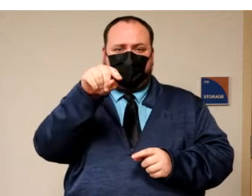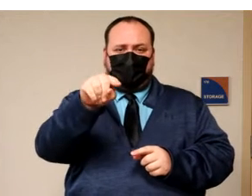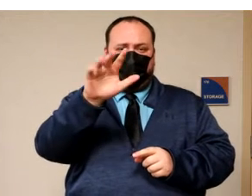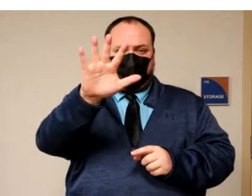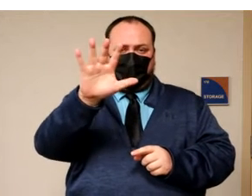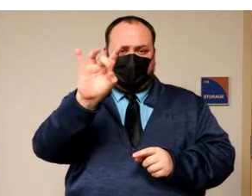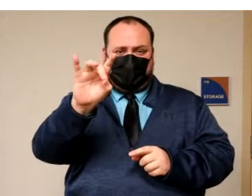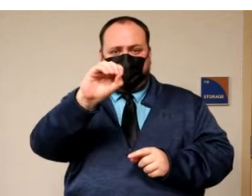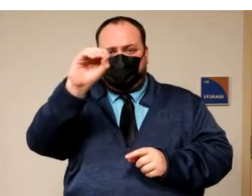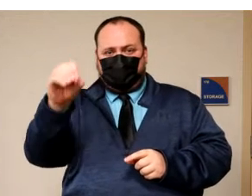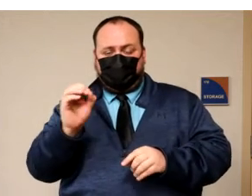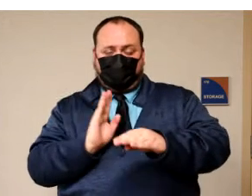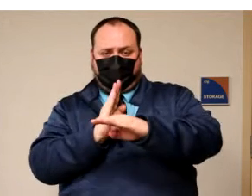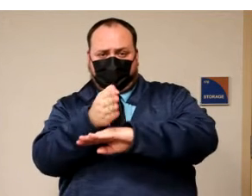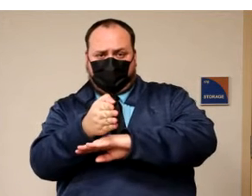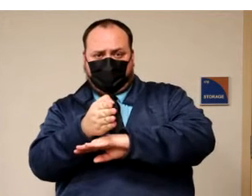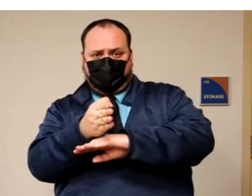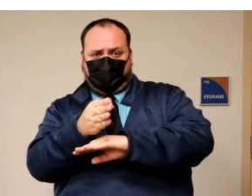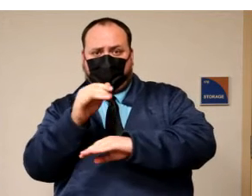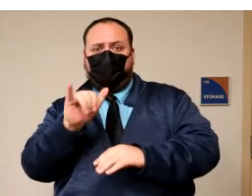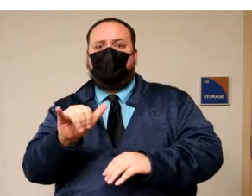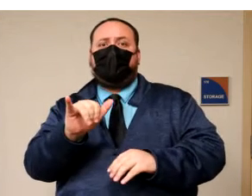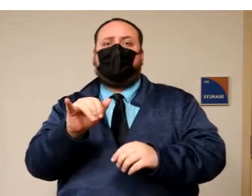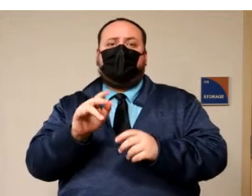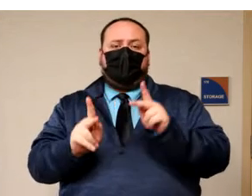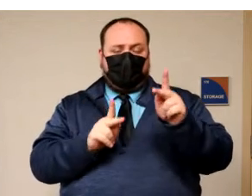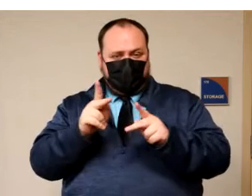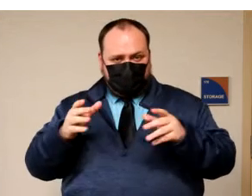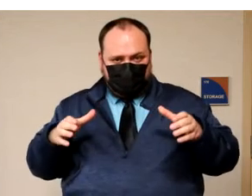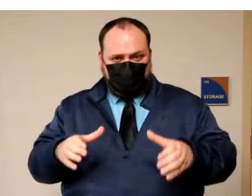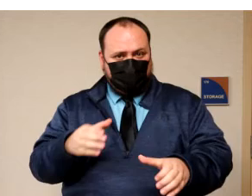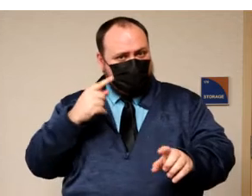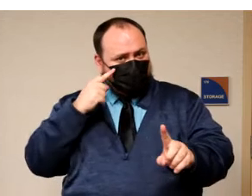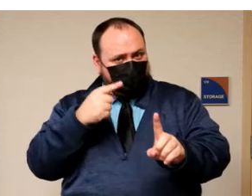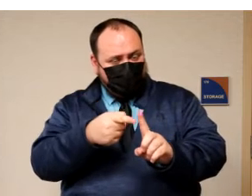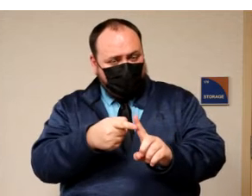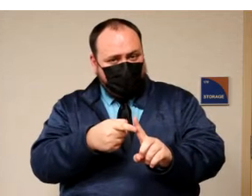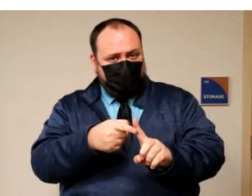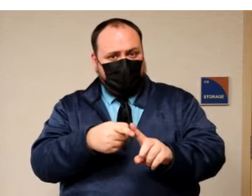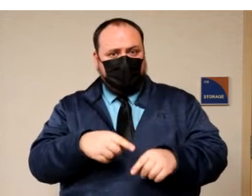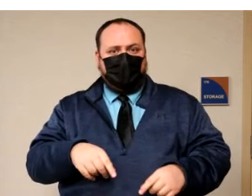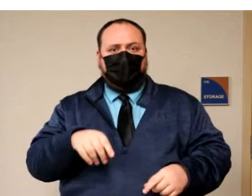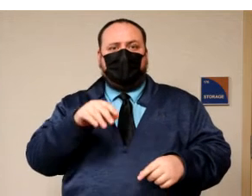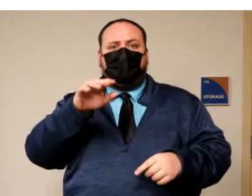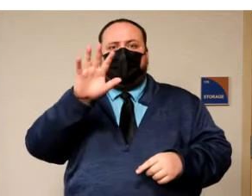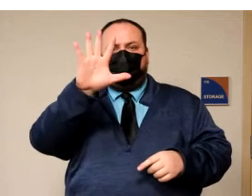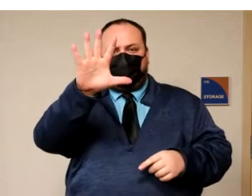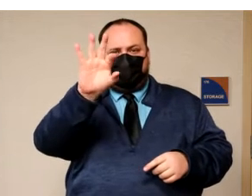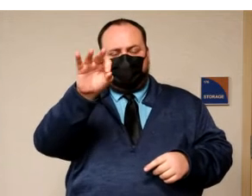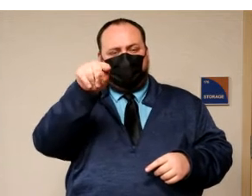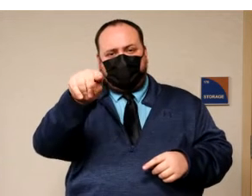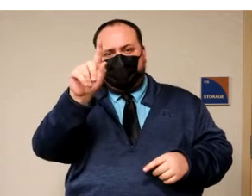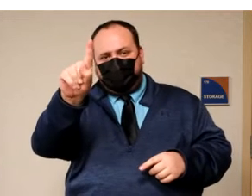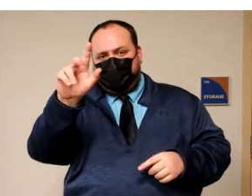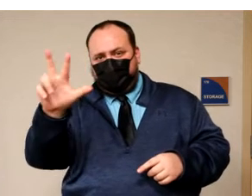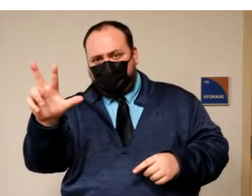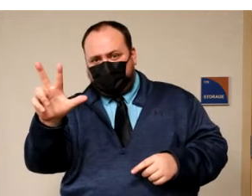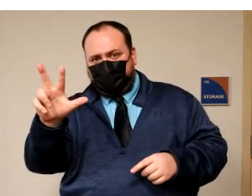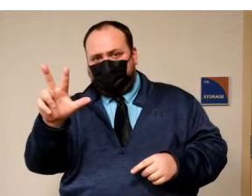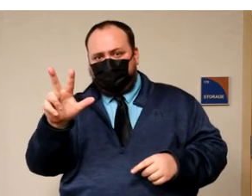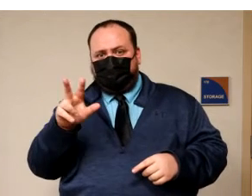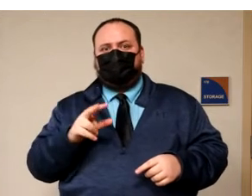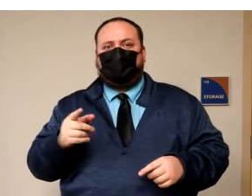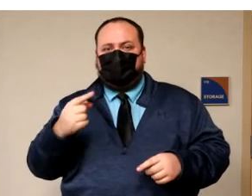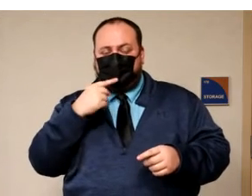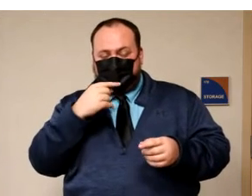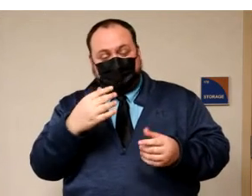0.58% over the population goal deviation, so 59.13, so getting fairly